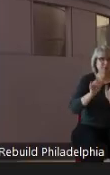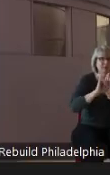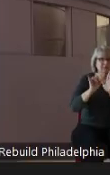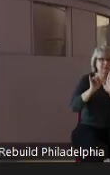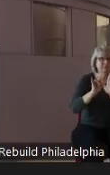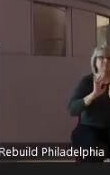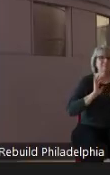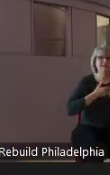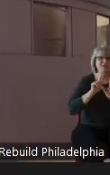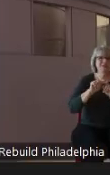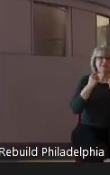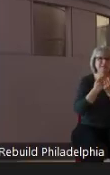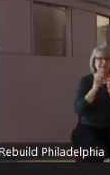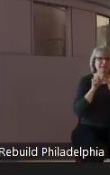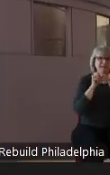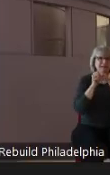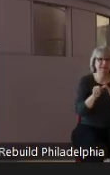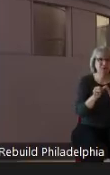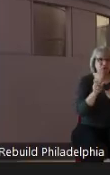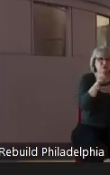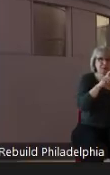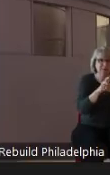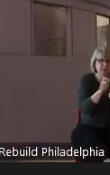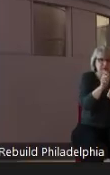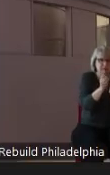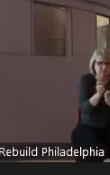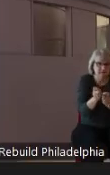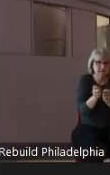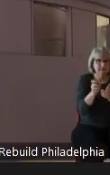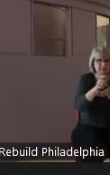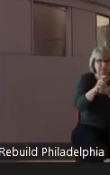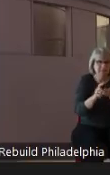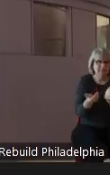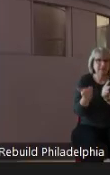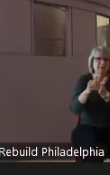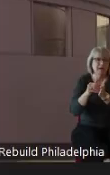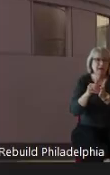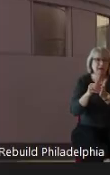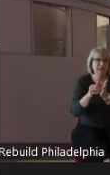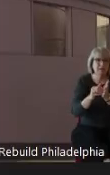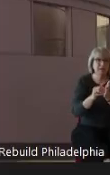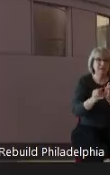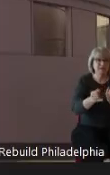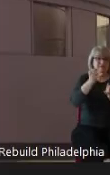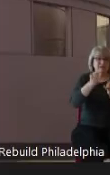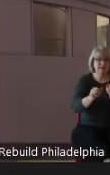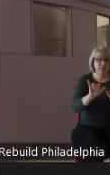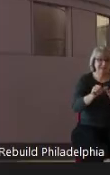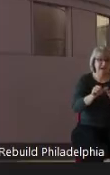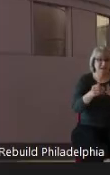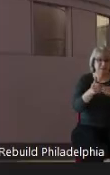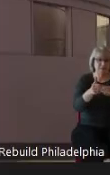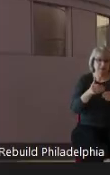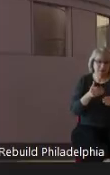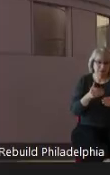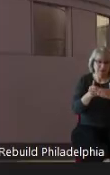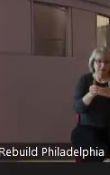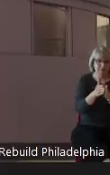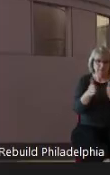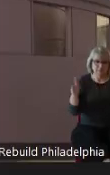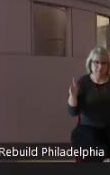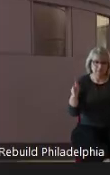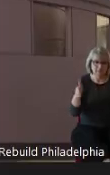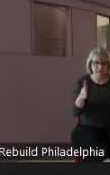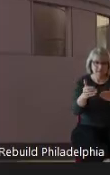our team continues to work through the design, the final size of all of the rooms may change slightly from what you see